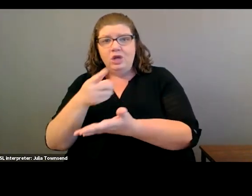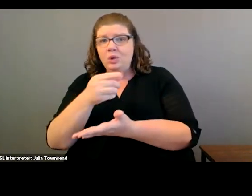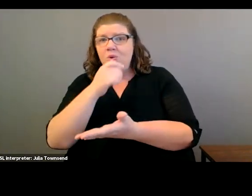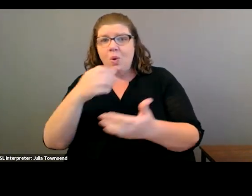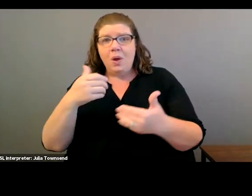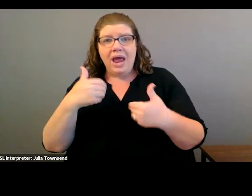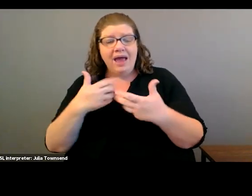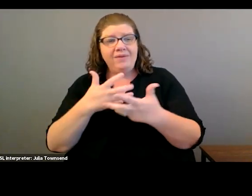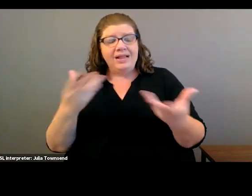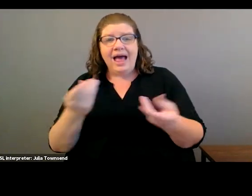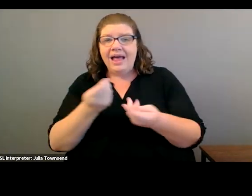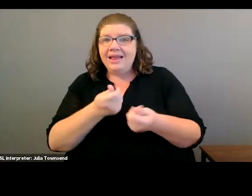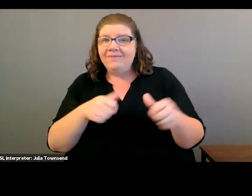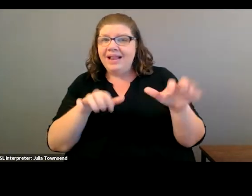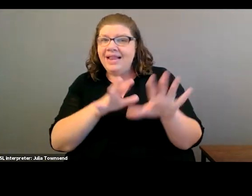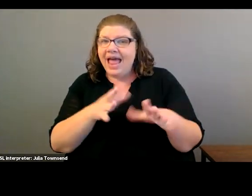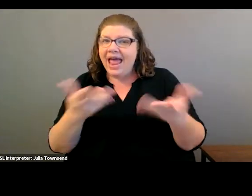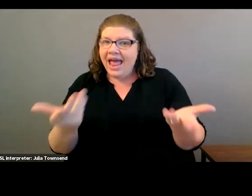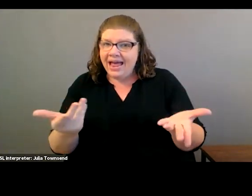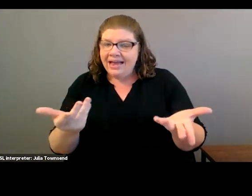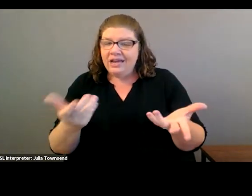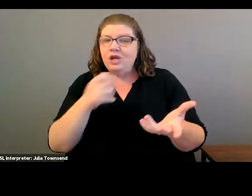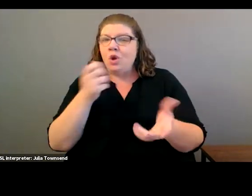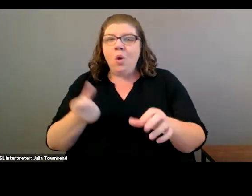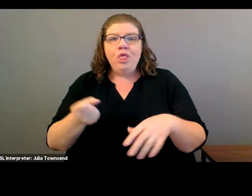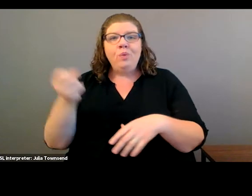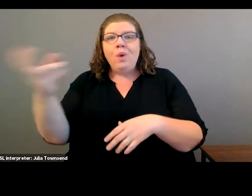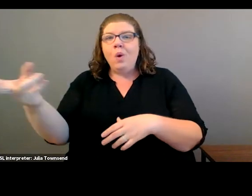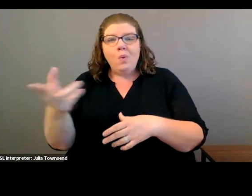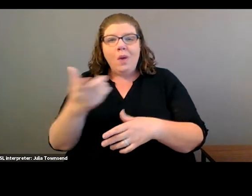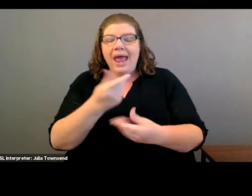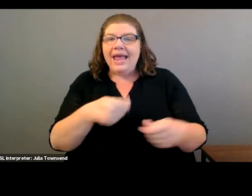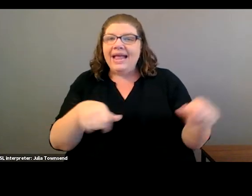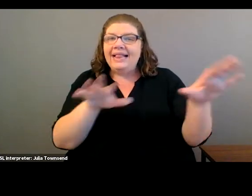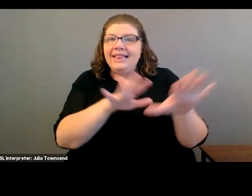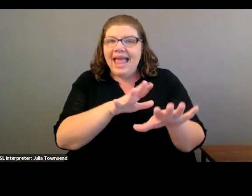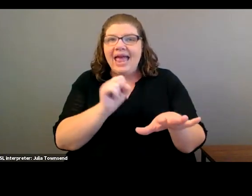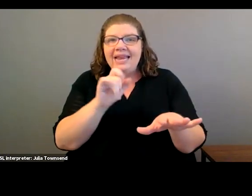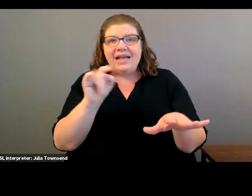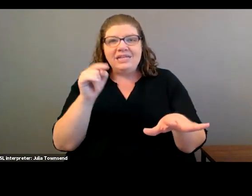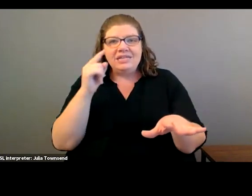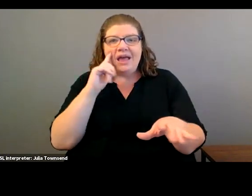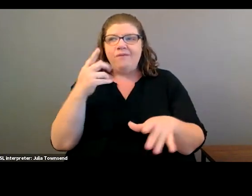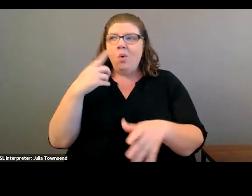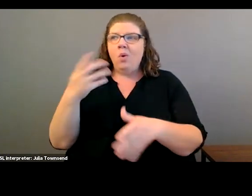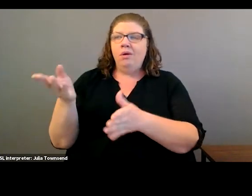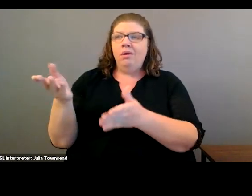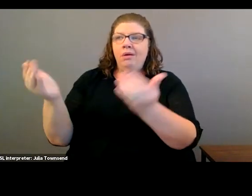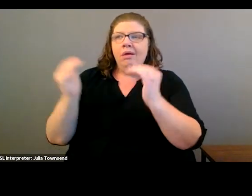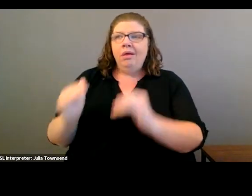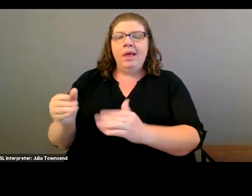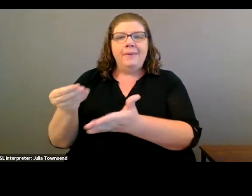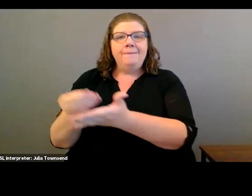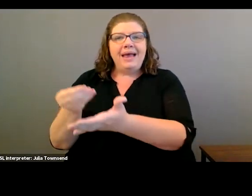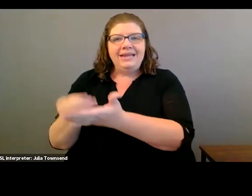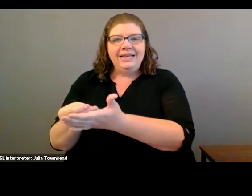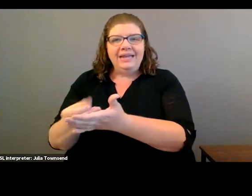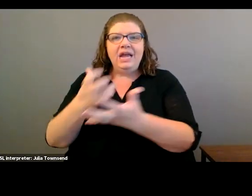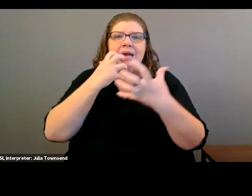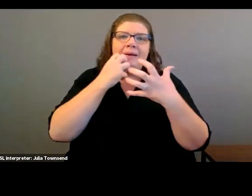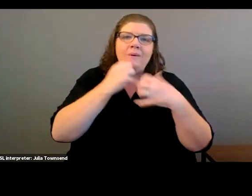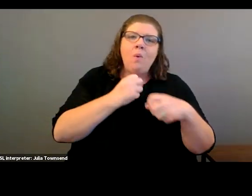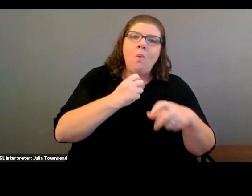land assets. You don't throw away a land asset for money. You hold on to your